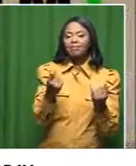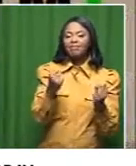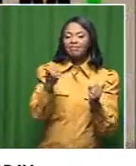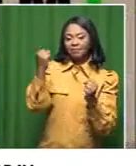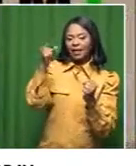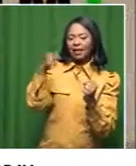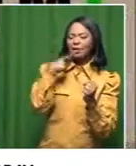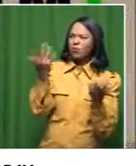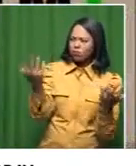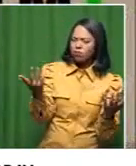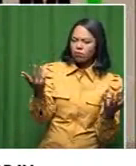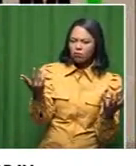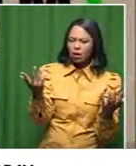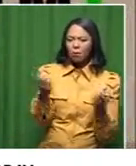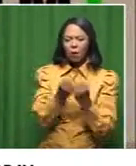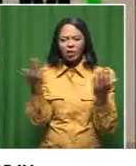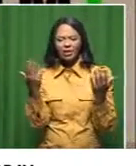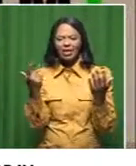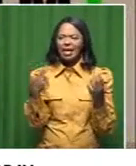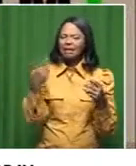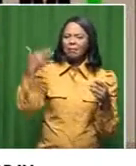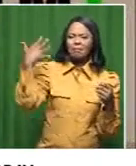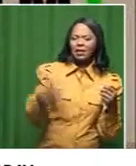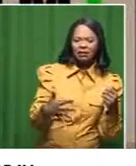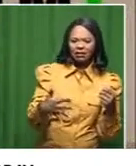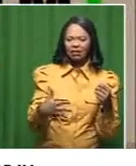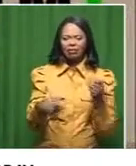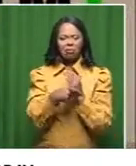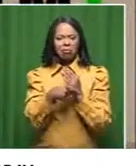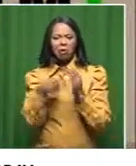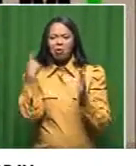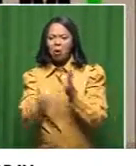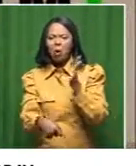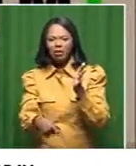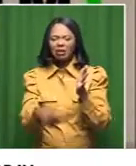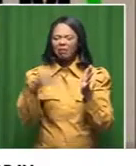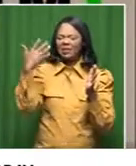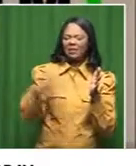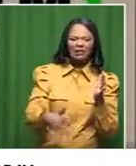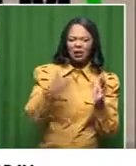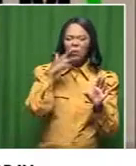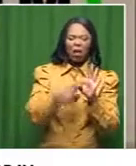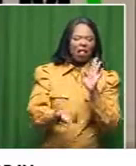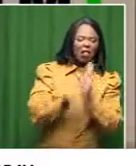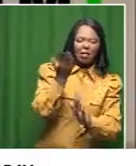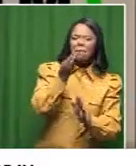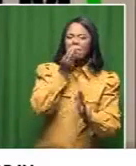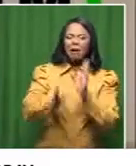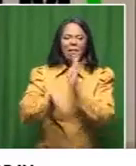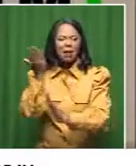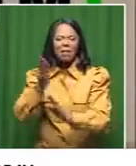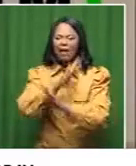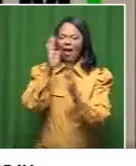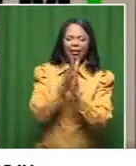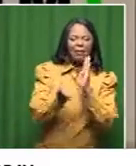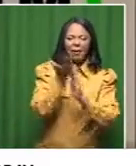cost of living rising, with the interest rate going up, with fuel prices going up, the middle class